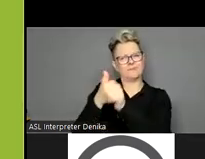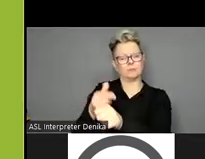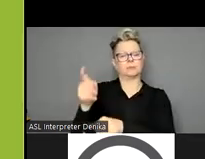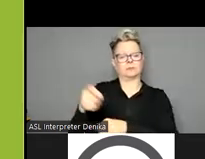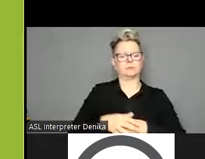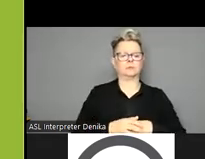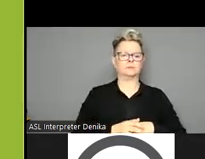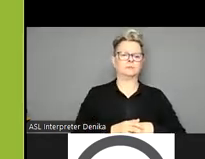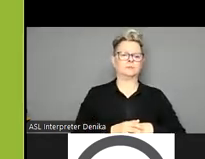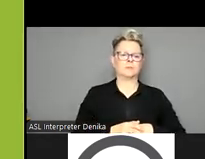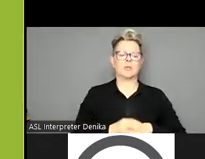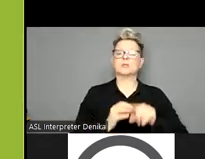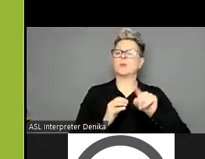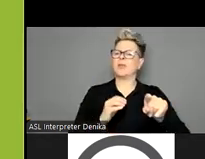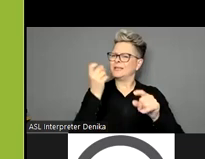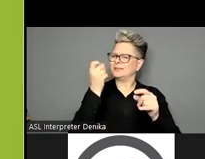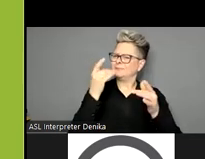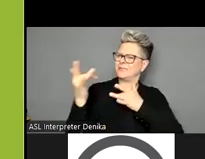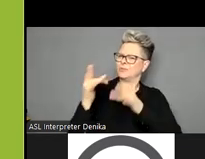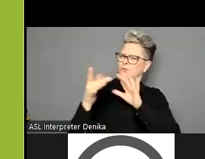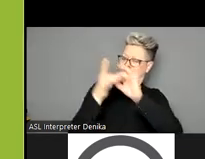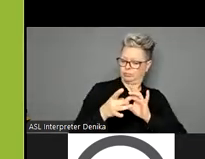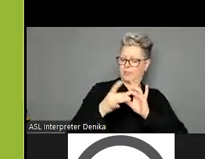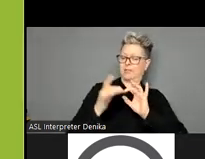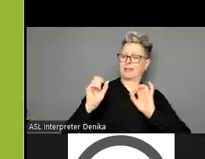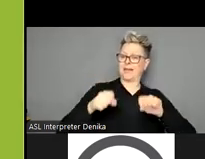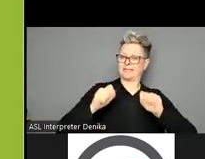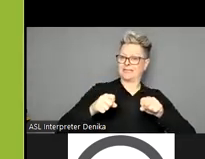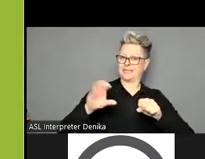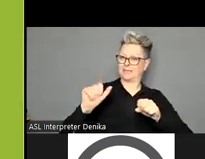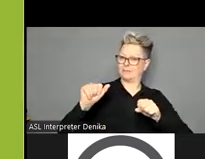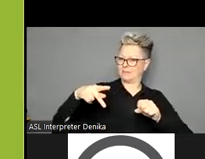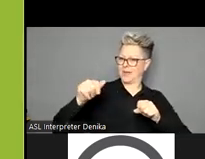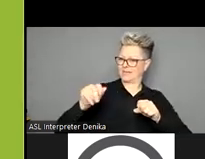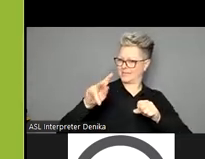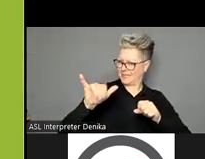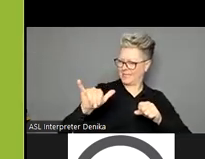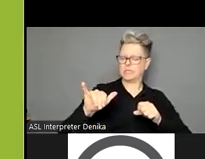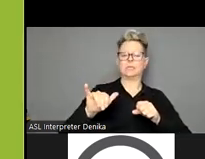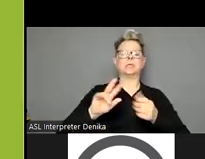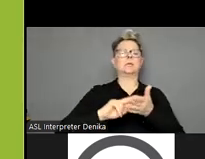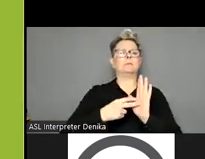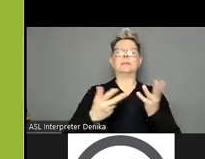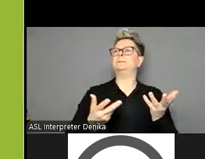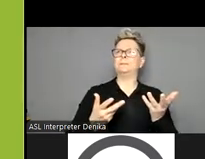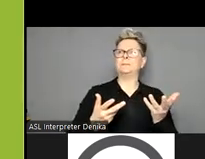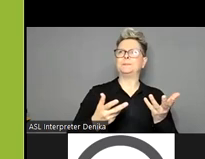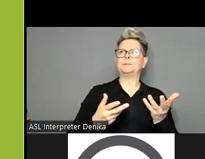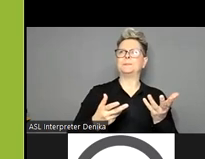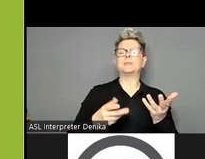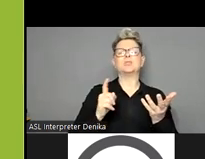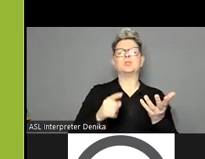these capacity issues, I think, also highlight how important it is to make a will sooner rather than